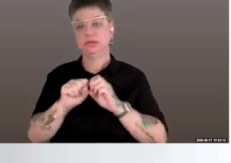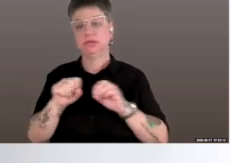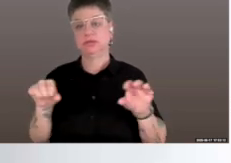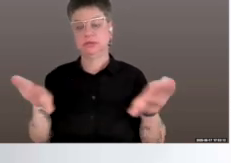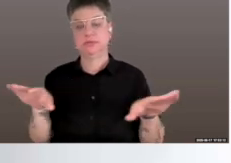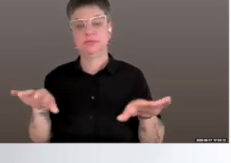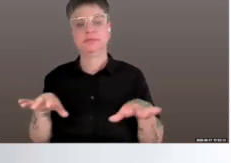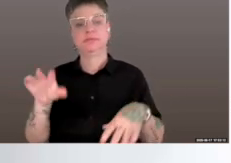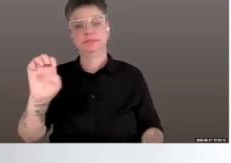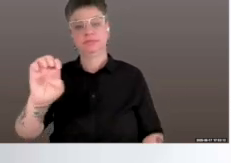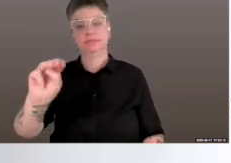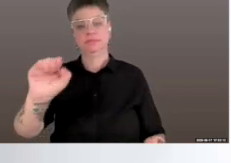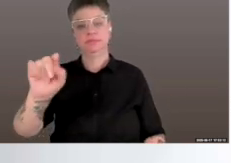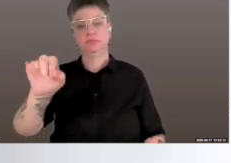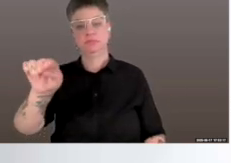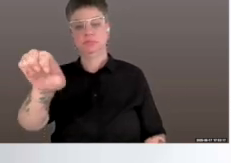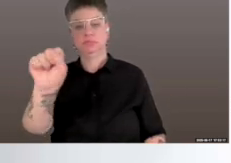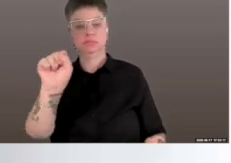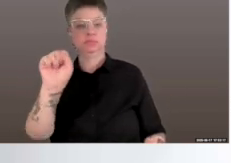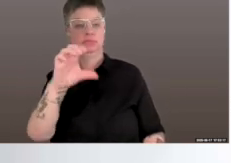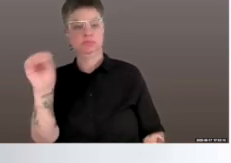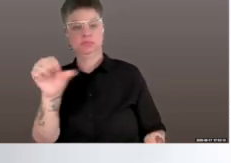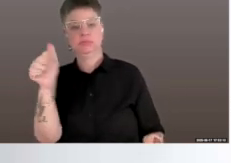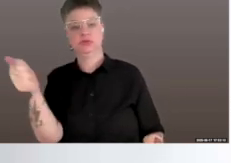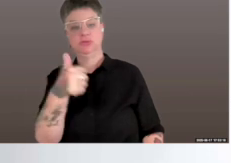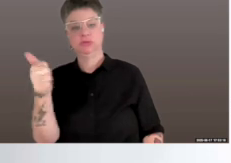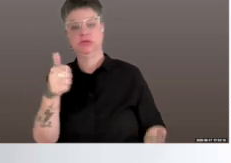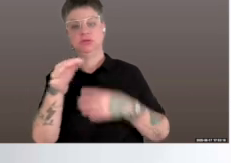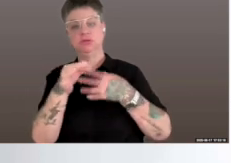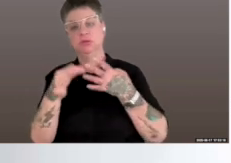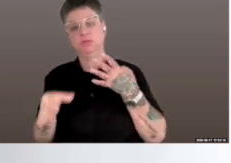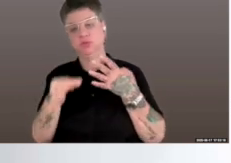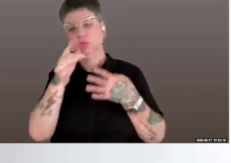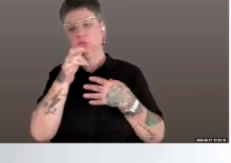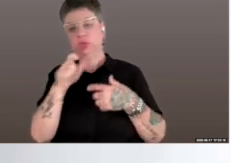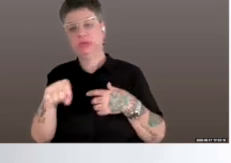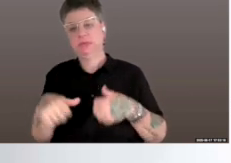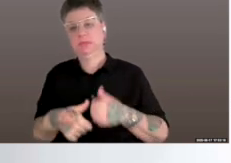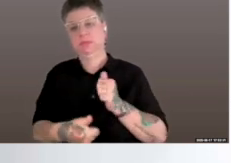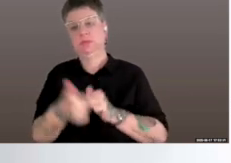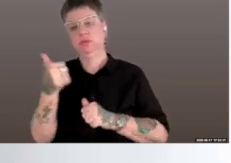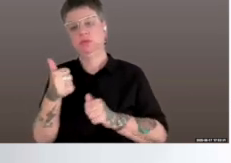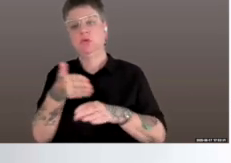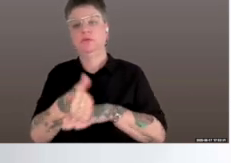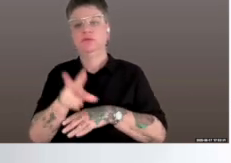provide targeted payments and data innovation support related to the equitable mobility incentive programs.